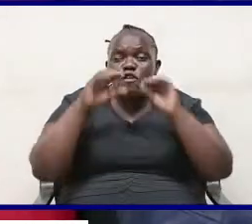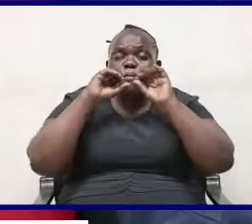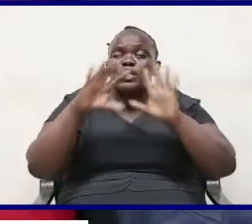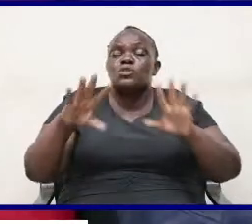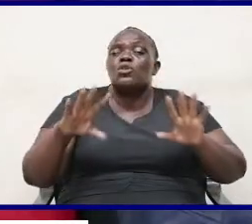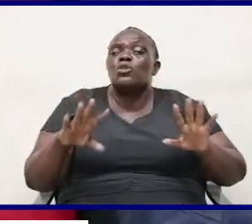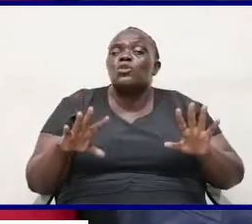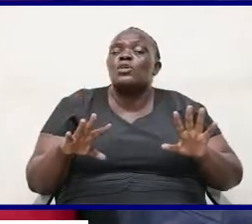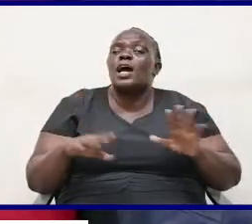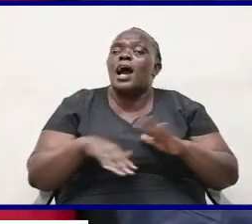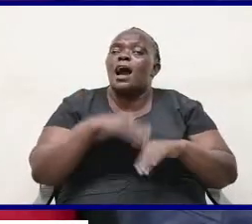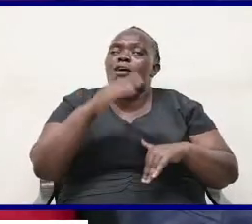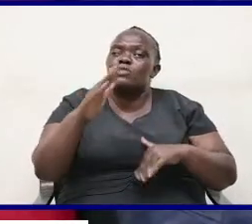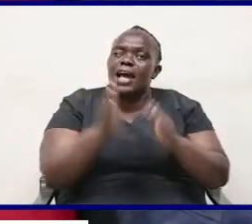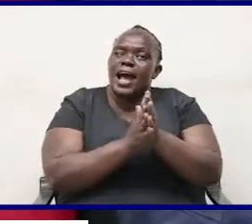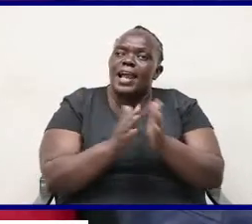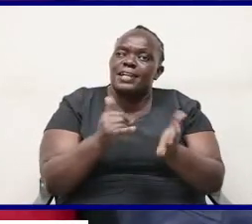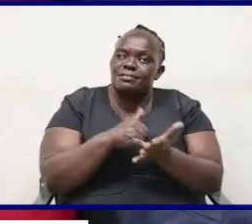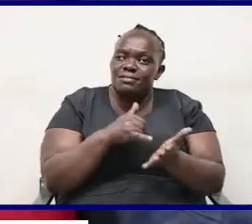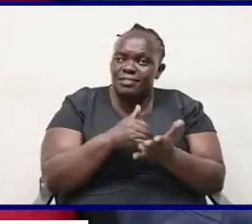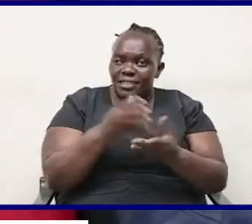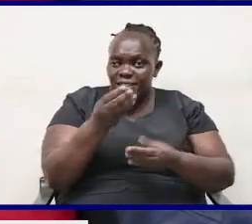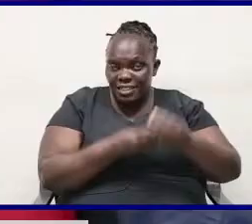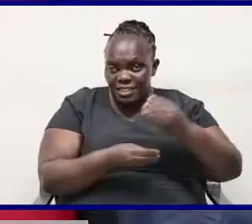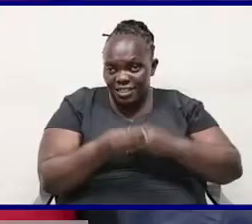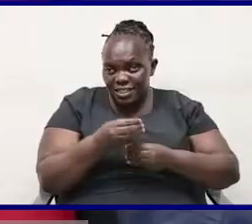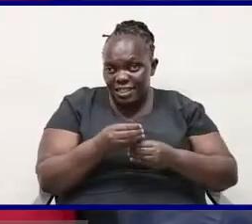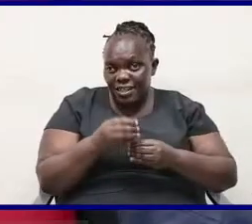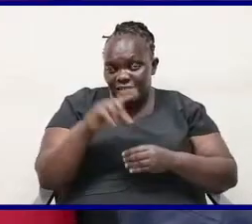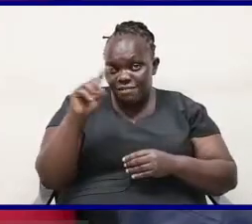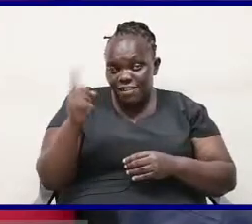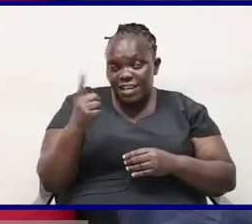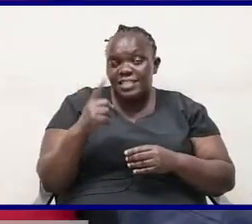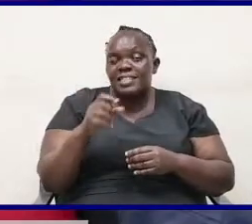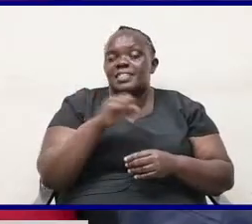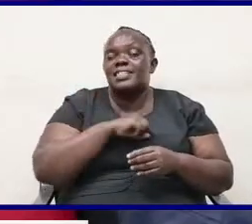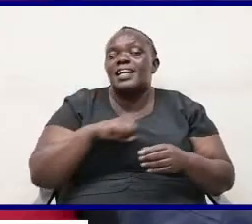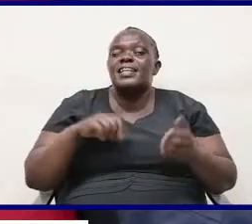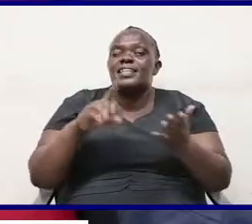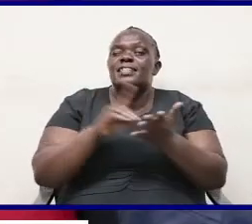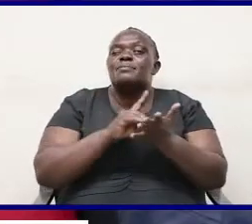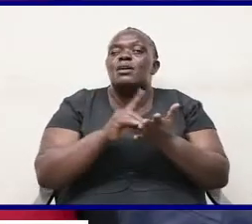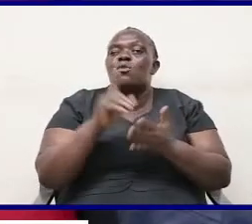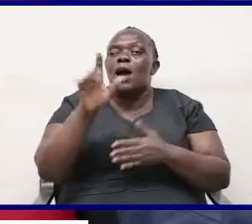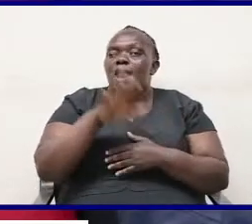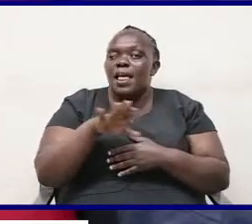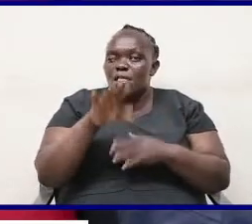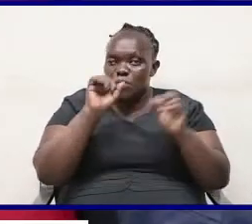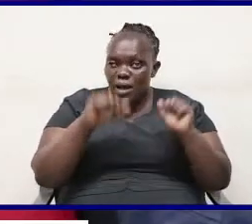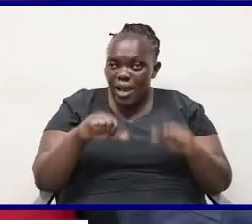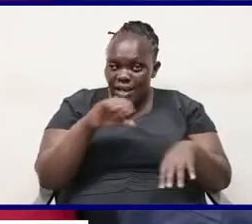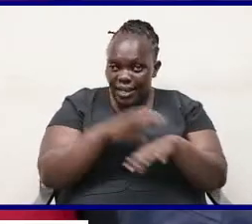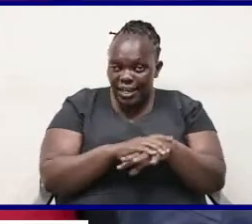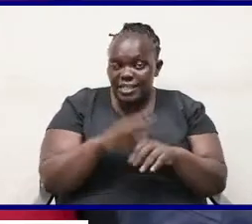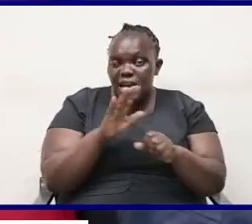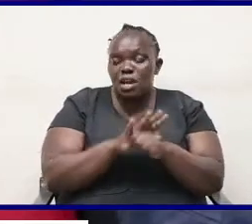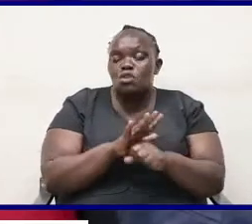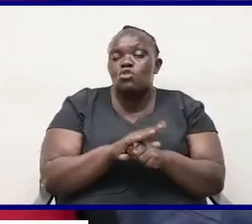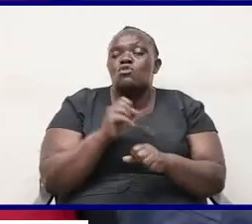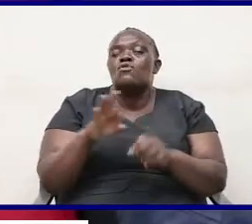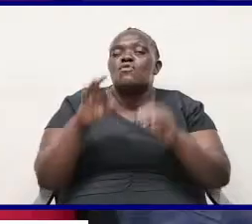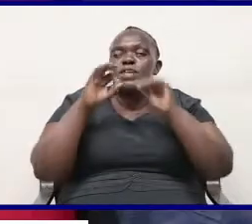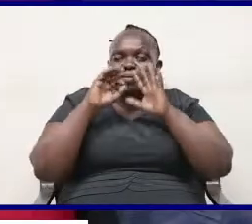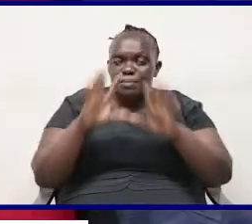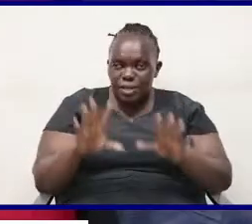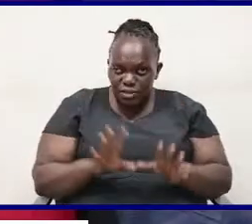on external and internal trade. First, my State Department is one area where you can get a lot of